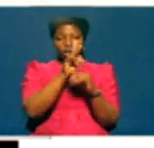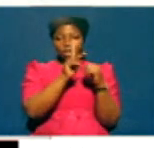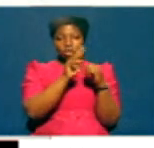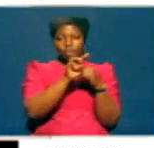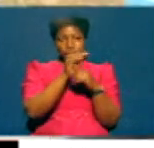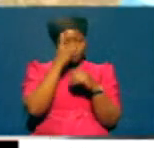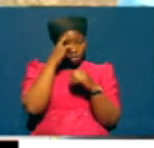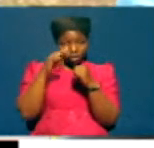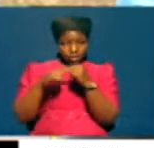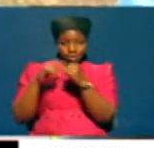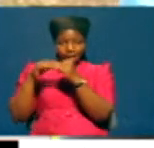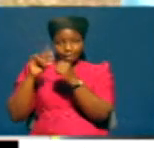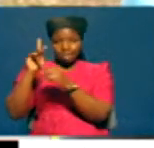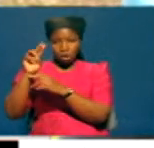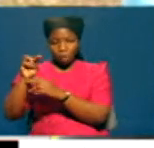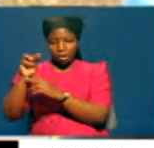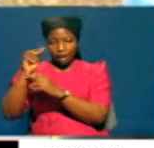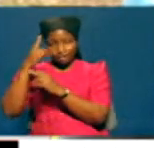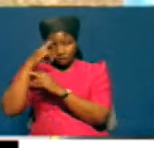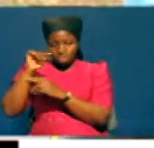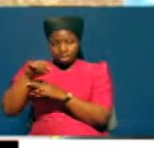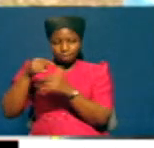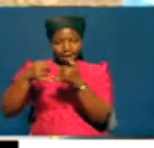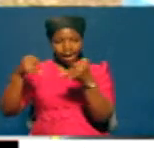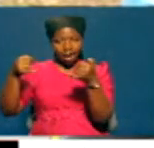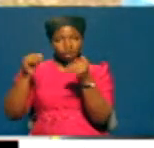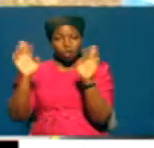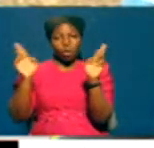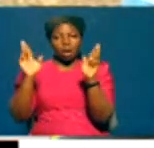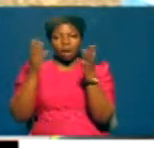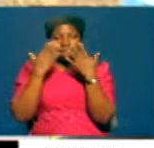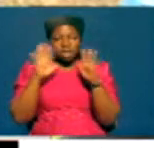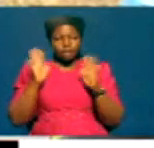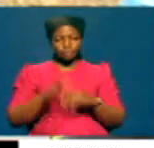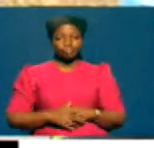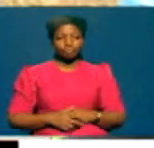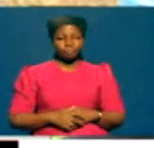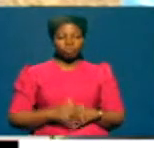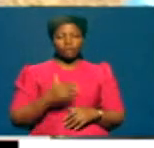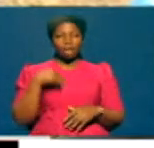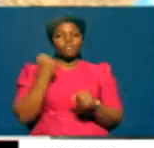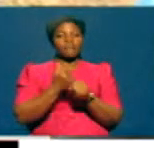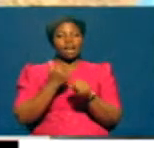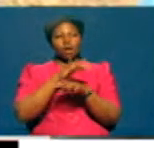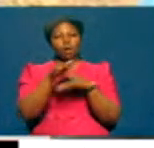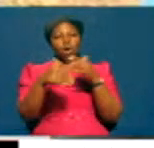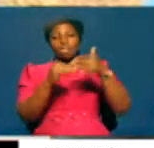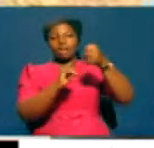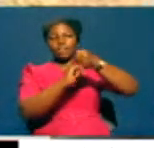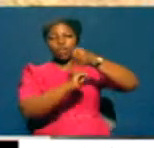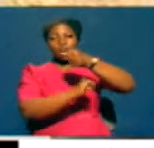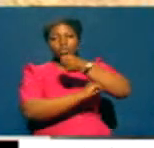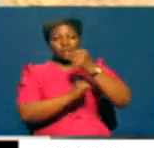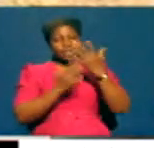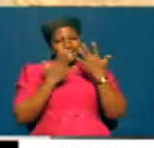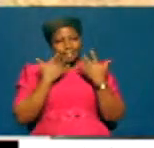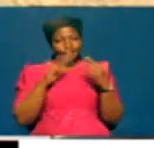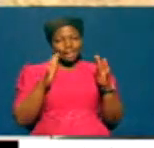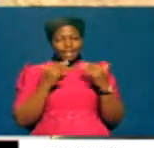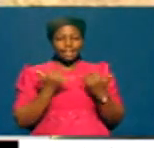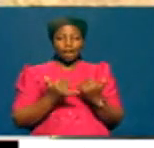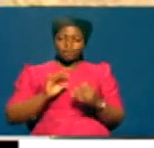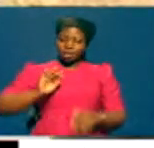already completed. Have done most of the foundation, actually all foundations are done. We are remaining